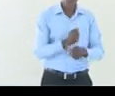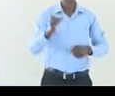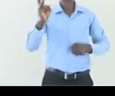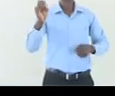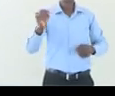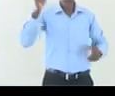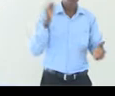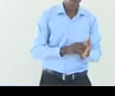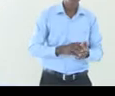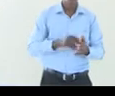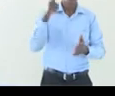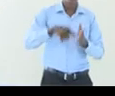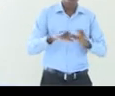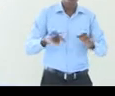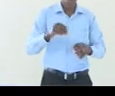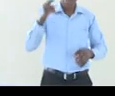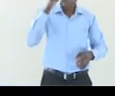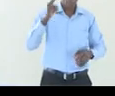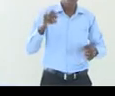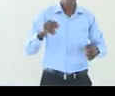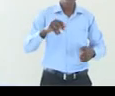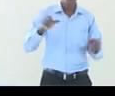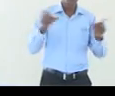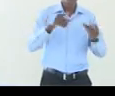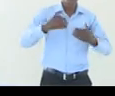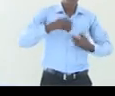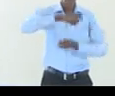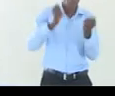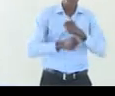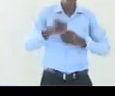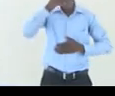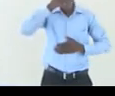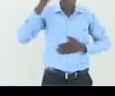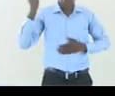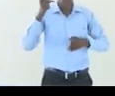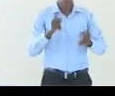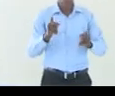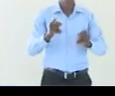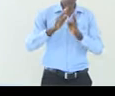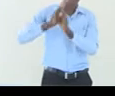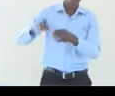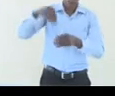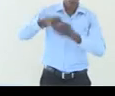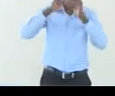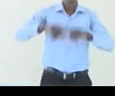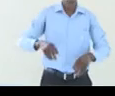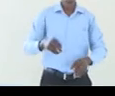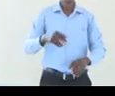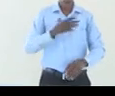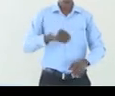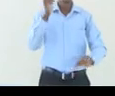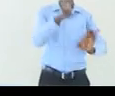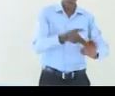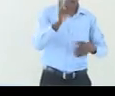60,000. What does the person do? Level has changed. Forgets the people she left in the village and joins